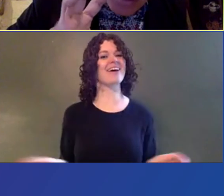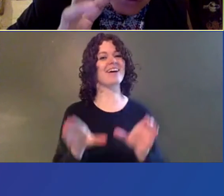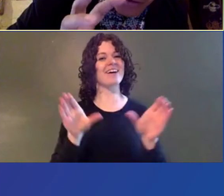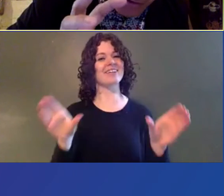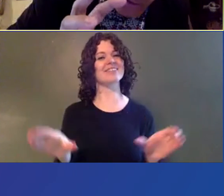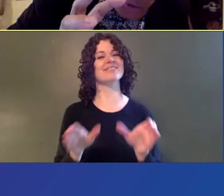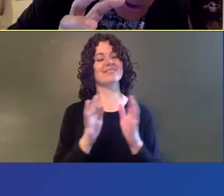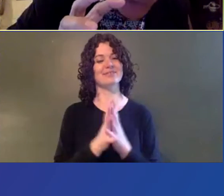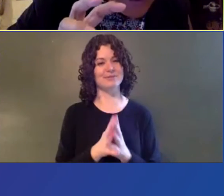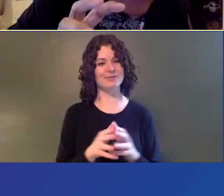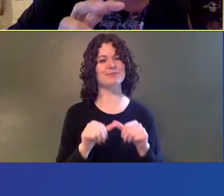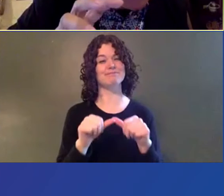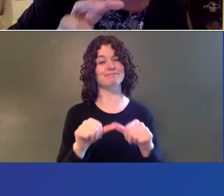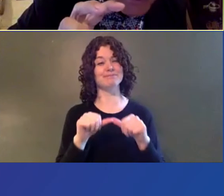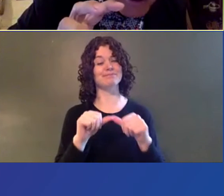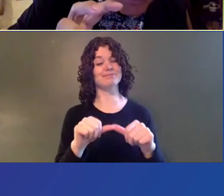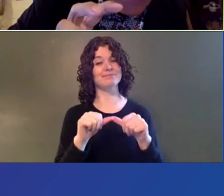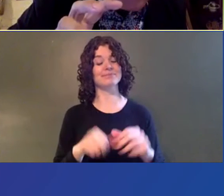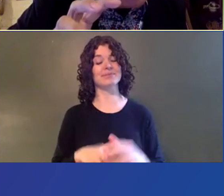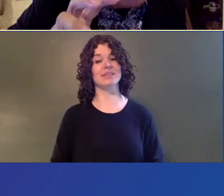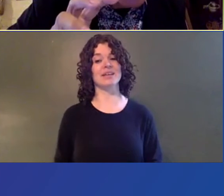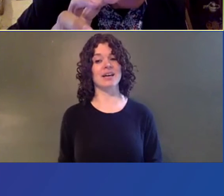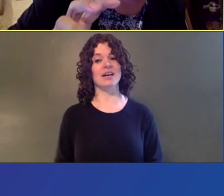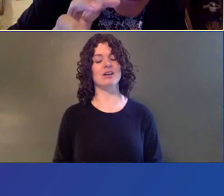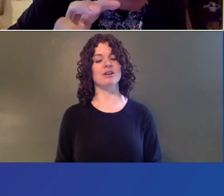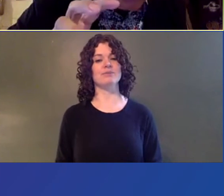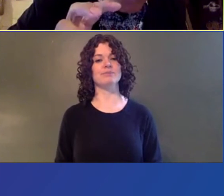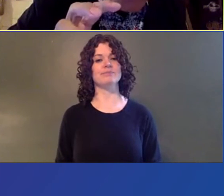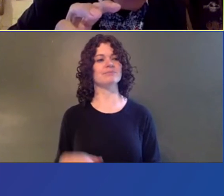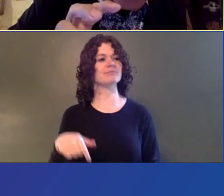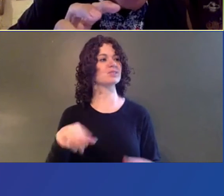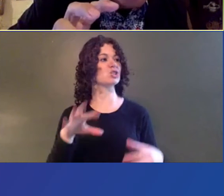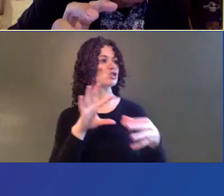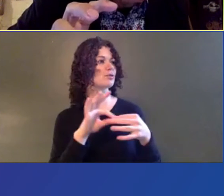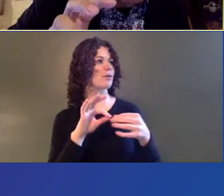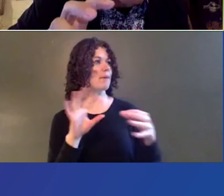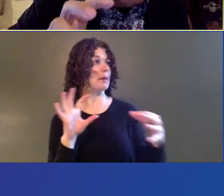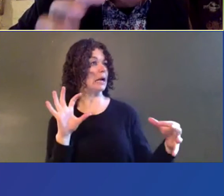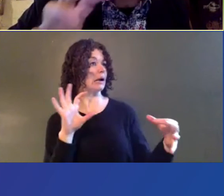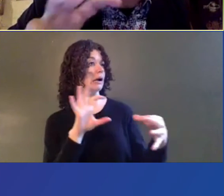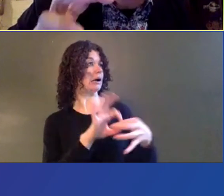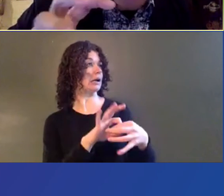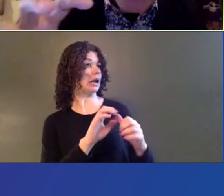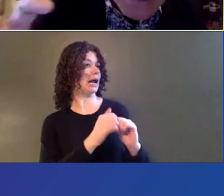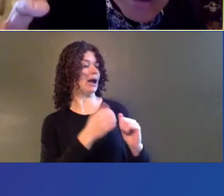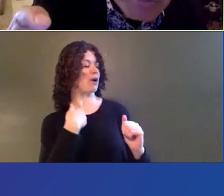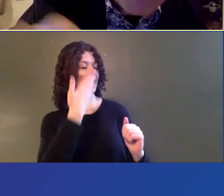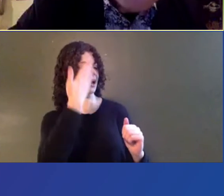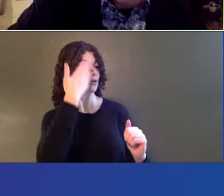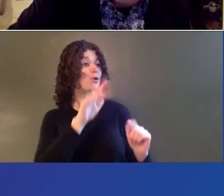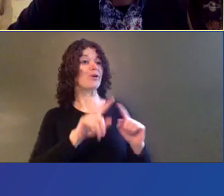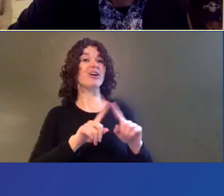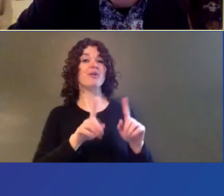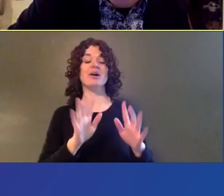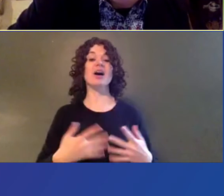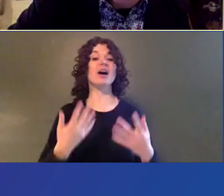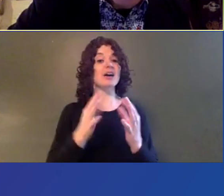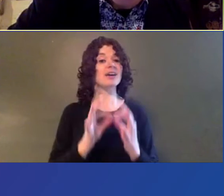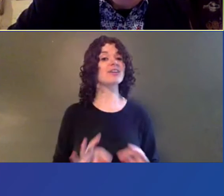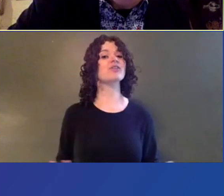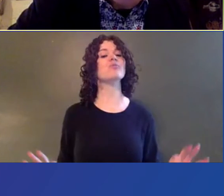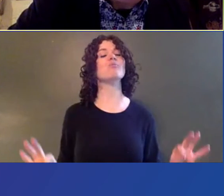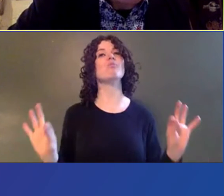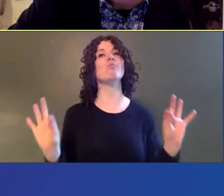I don't know how this directly connects, but I think it's so important in this always becoming